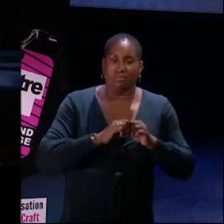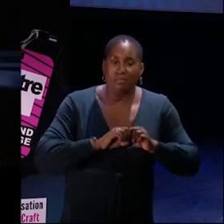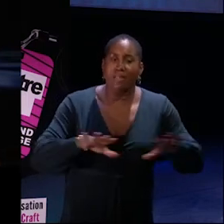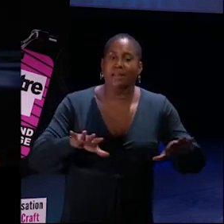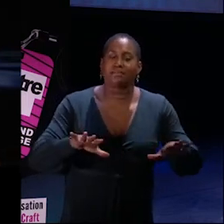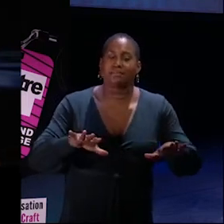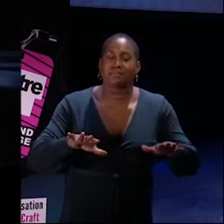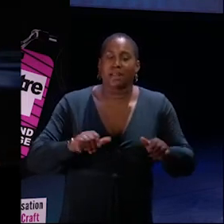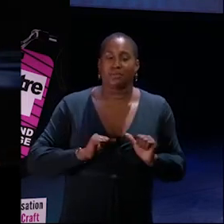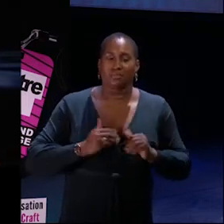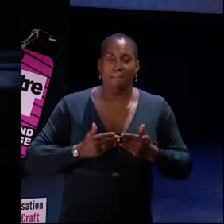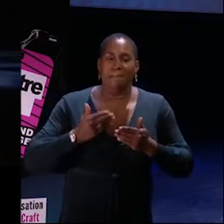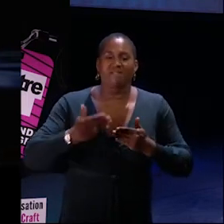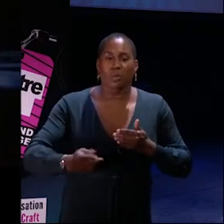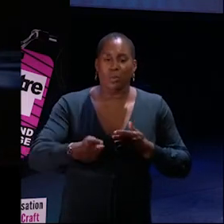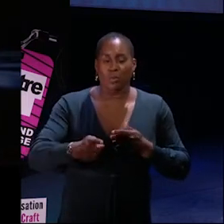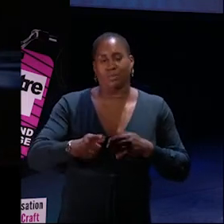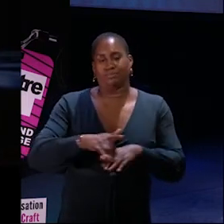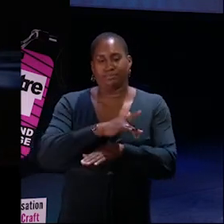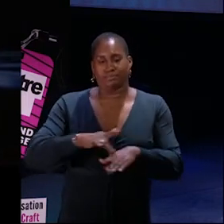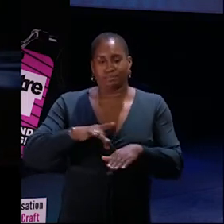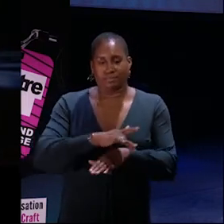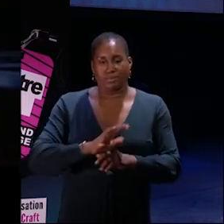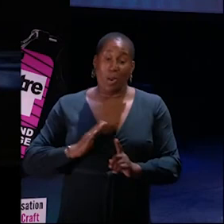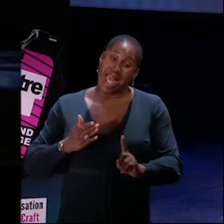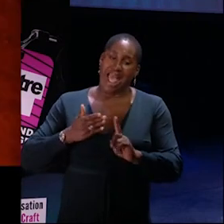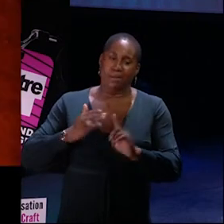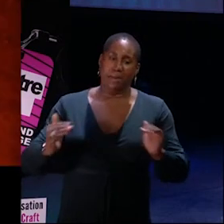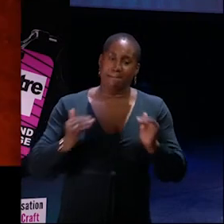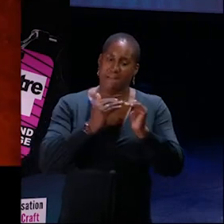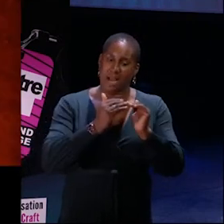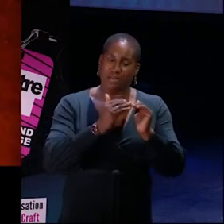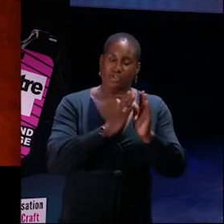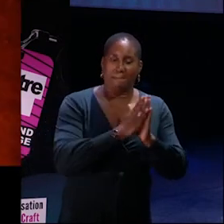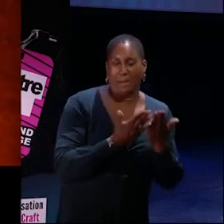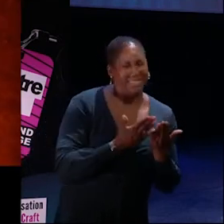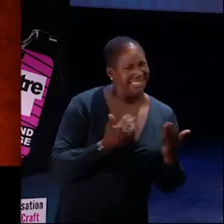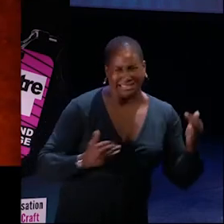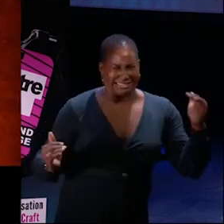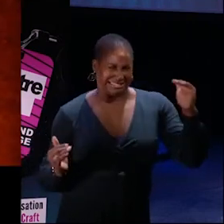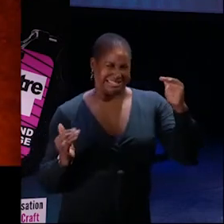follow we were aiming for the advanced standard. We certainly didn't meet it. In every